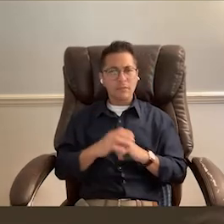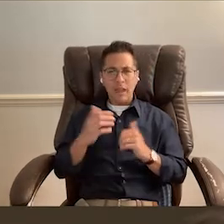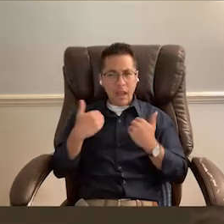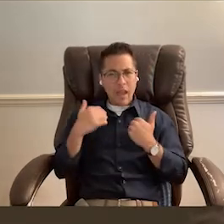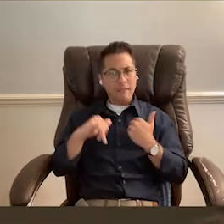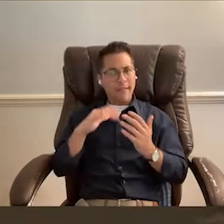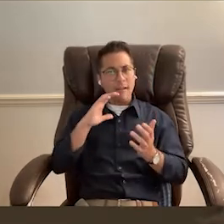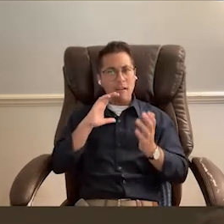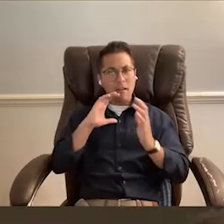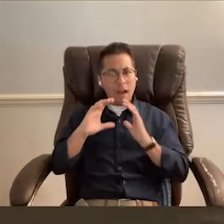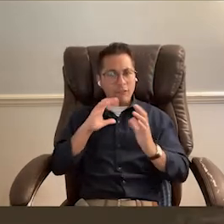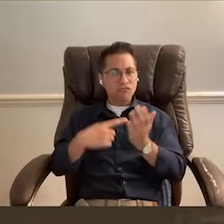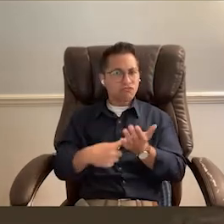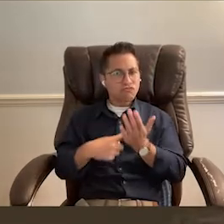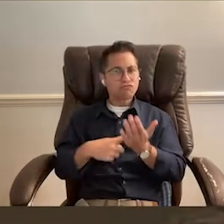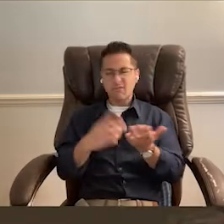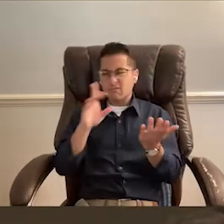communicate, the more you can communicate.